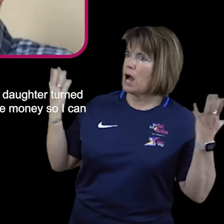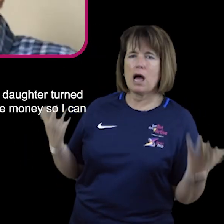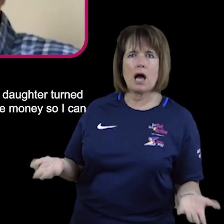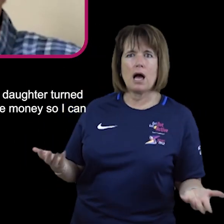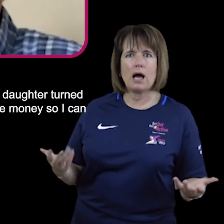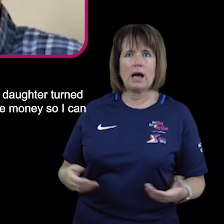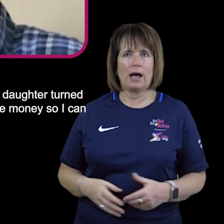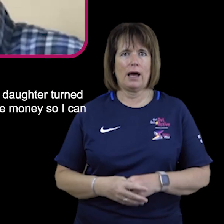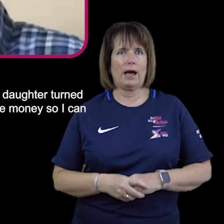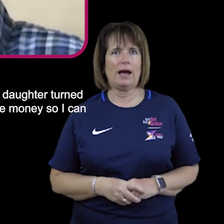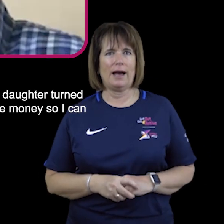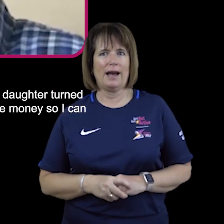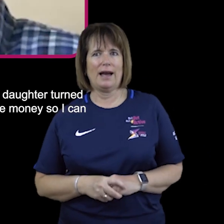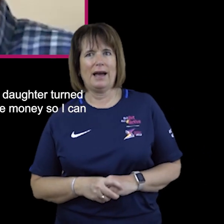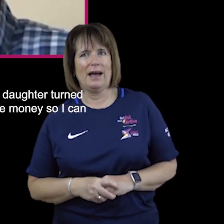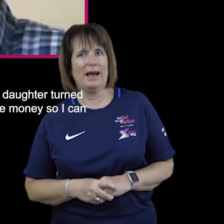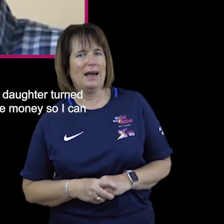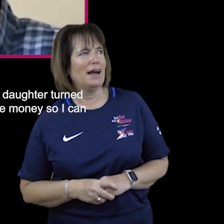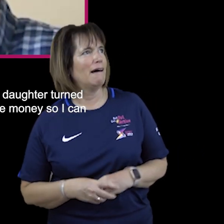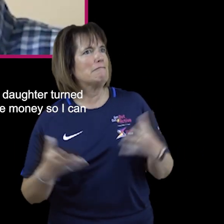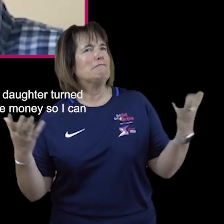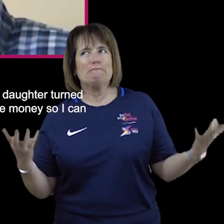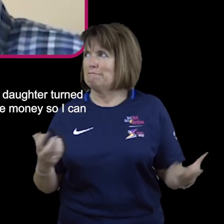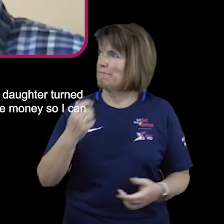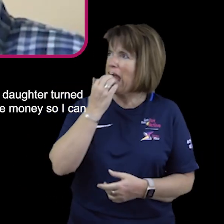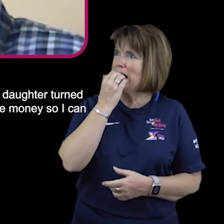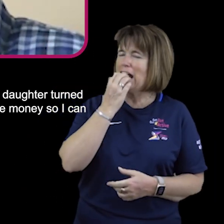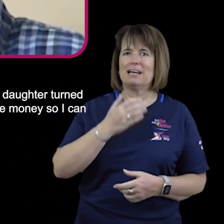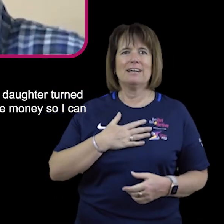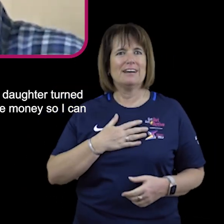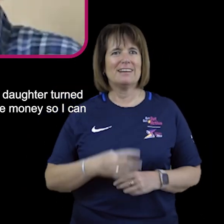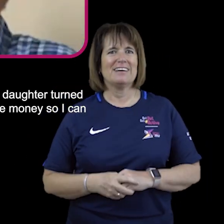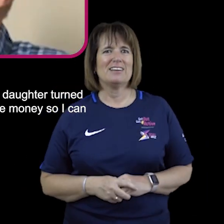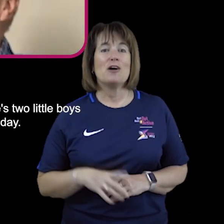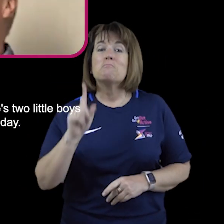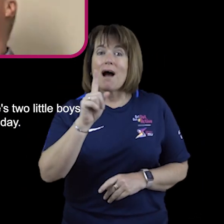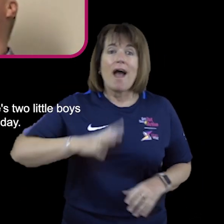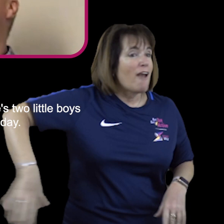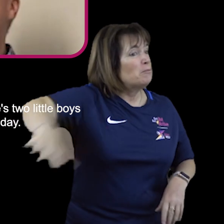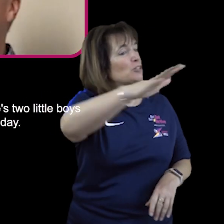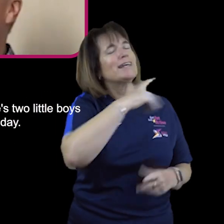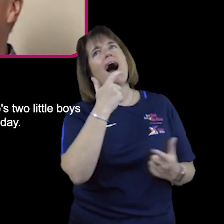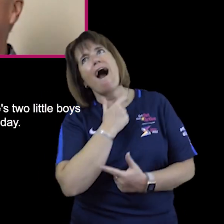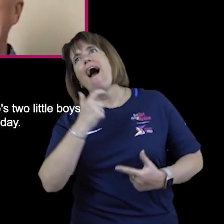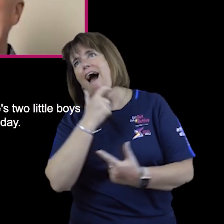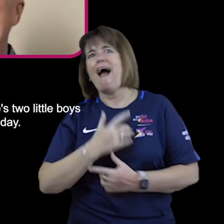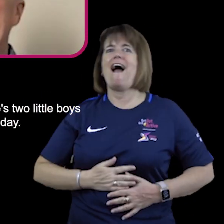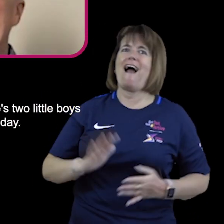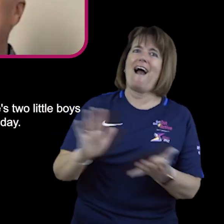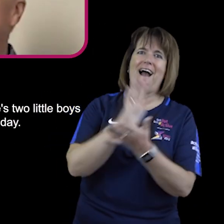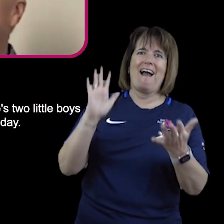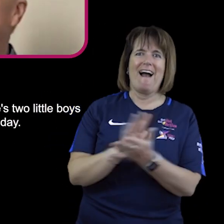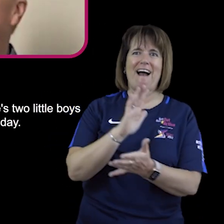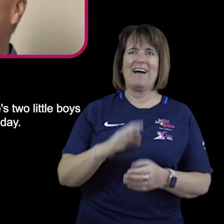so I can buy some clothes from the Oxfam shop, because I'm going to take them shopping and they're soaking wet." But everybody was just hysterical with